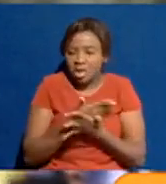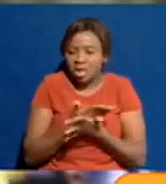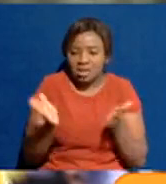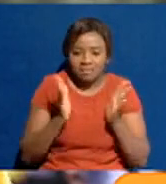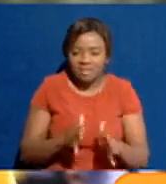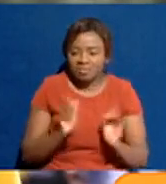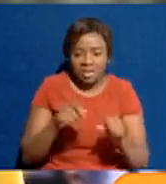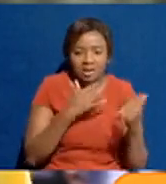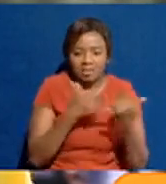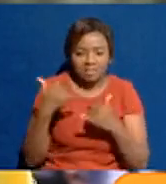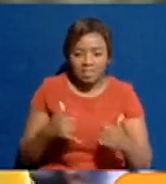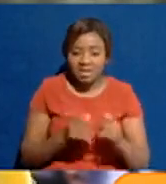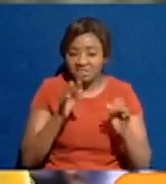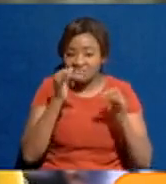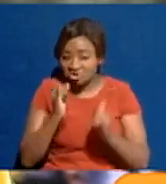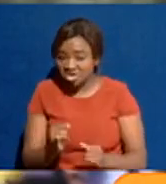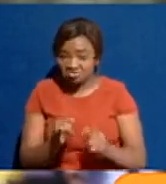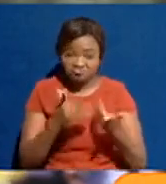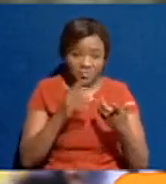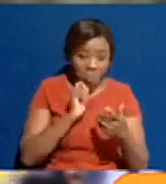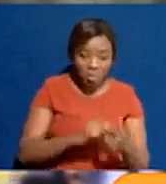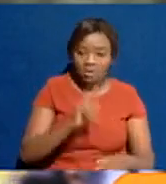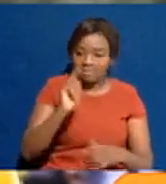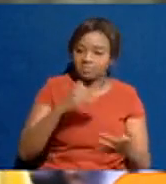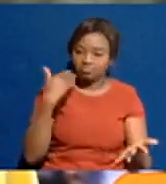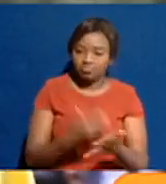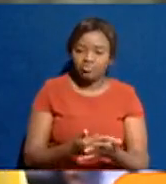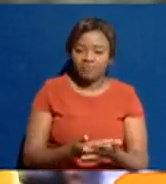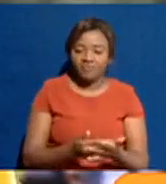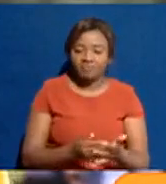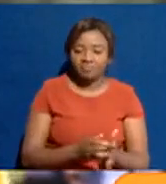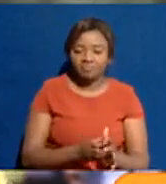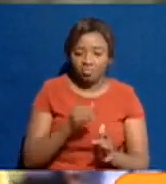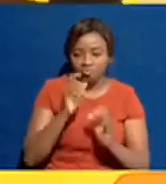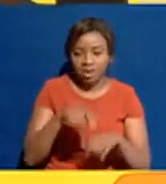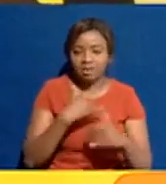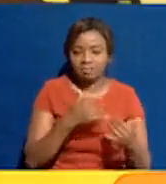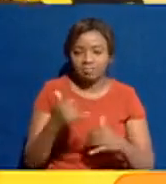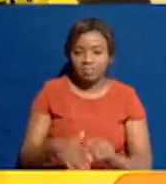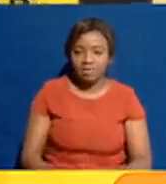No matter you are new, you have to prove that you deserve to play, to be fielded and play.